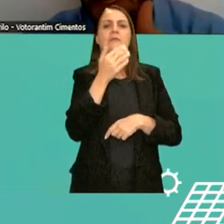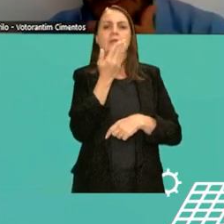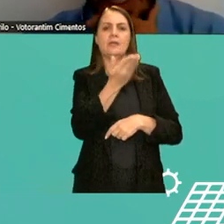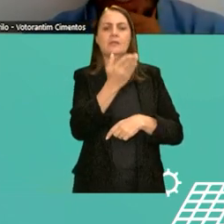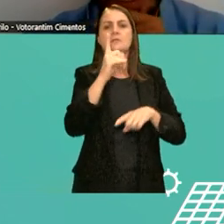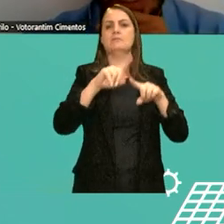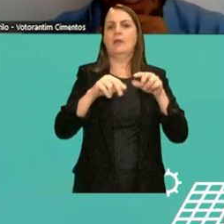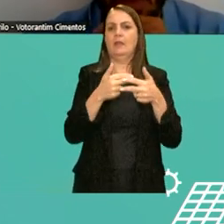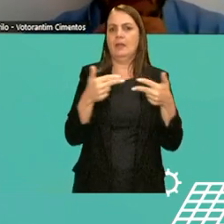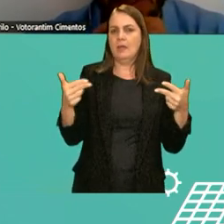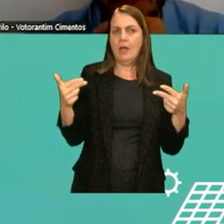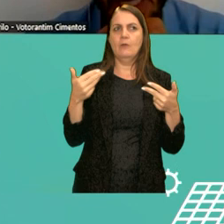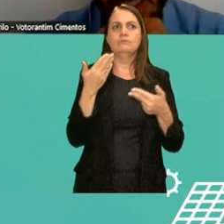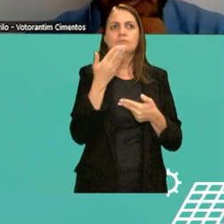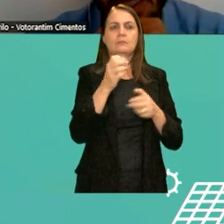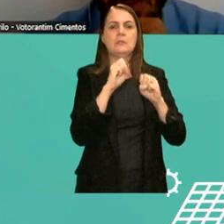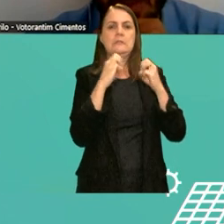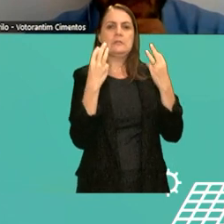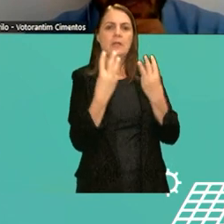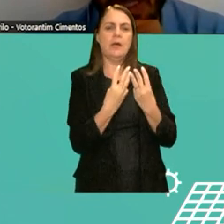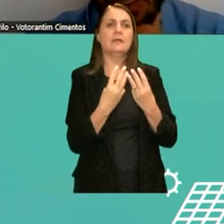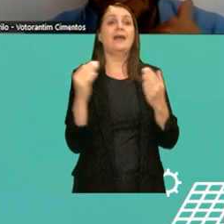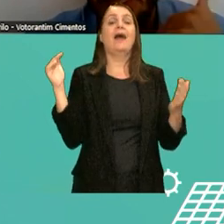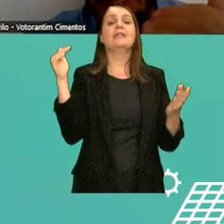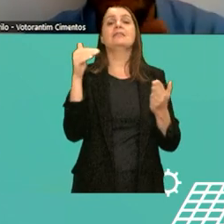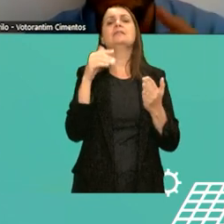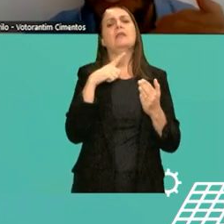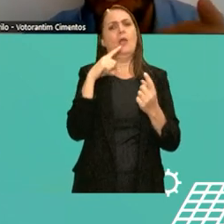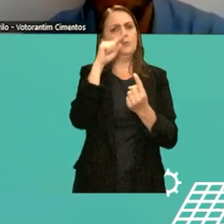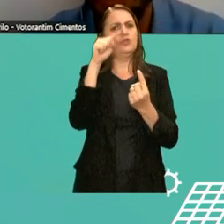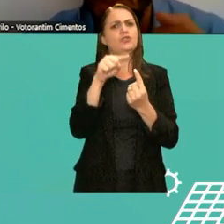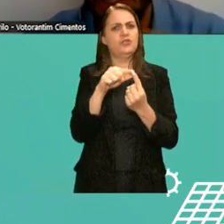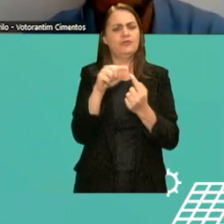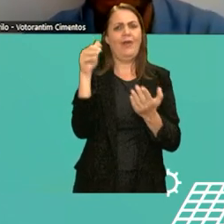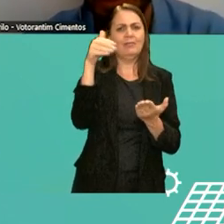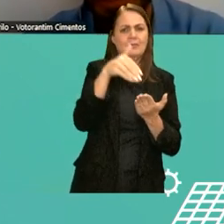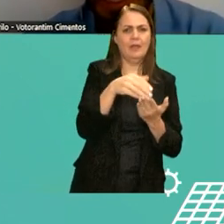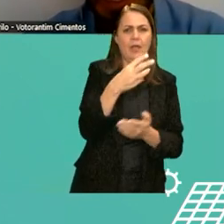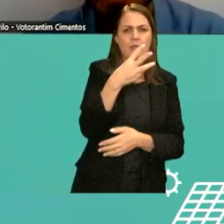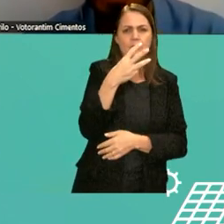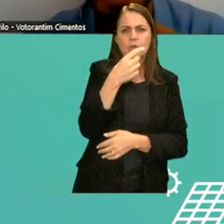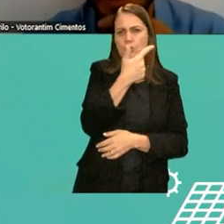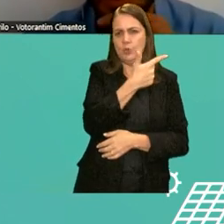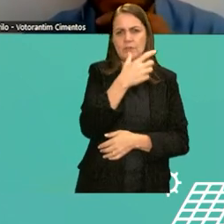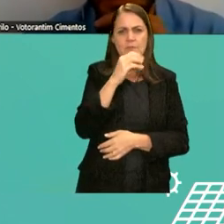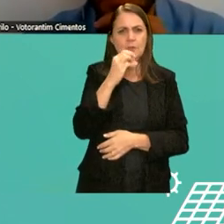targets, and within 7 goals, and annually in our